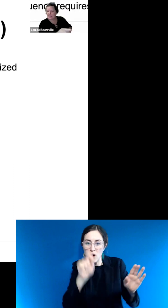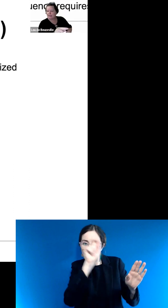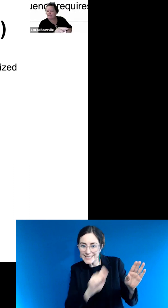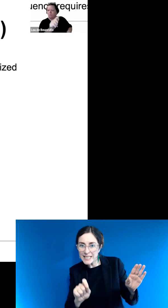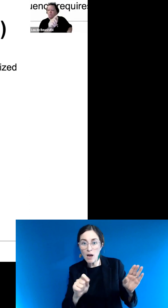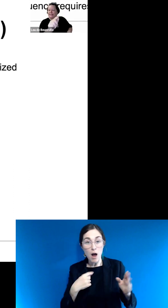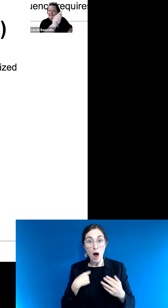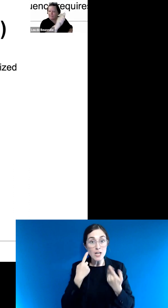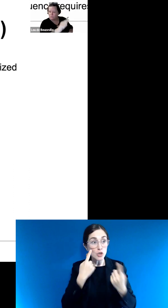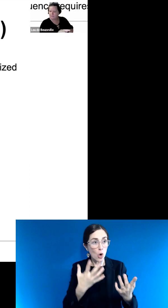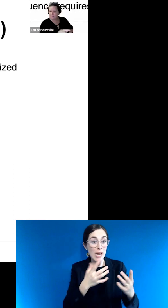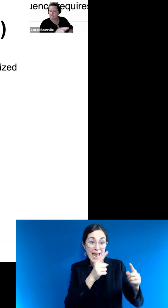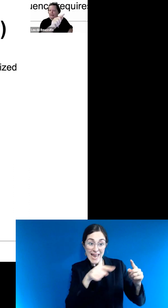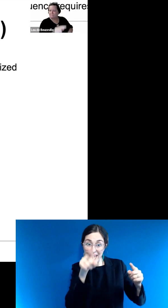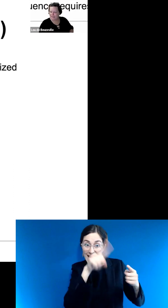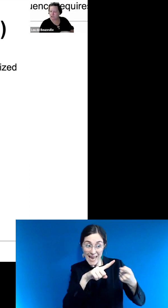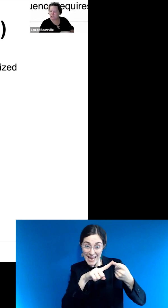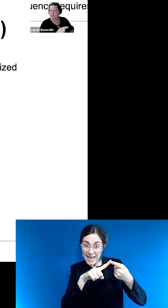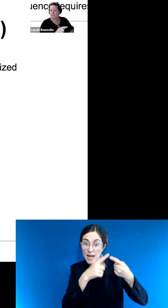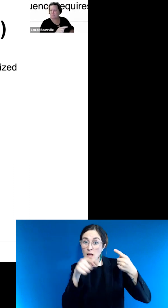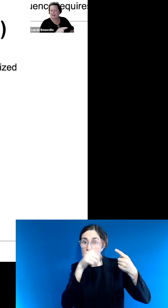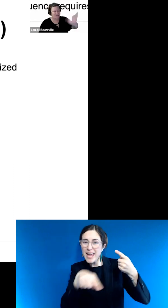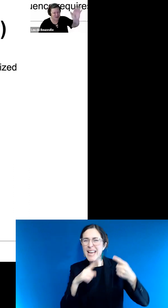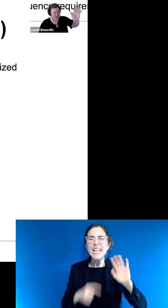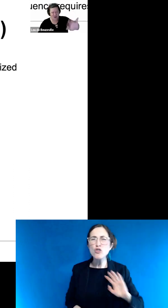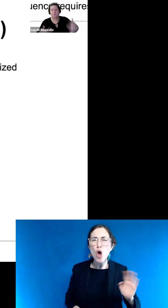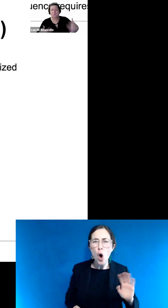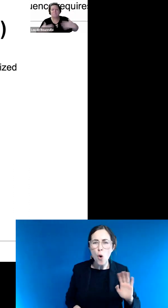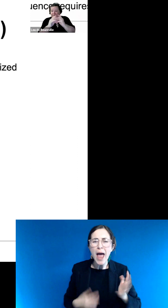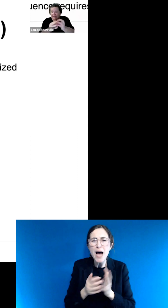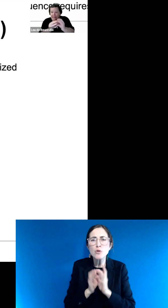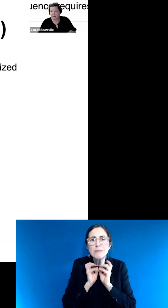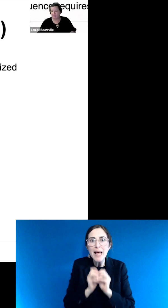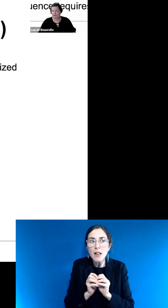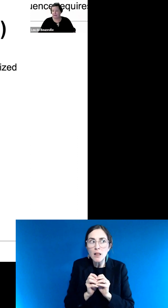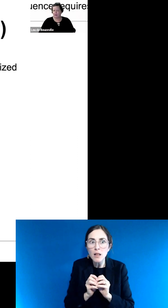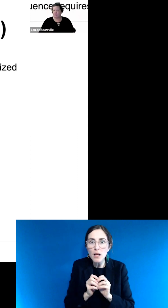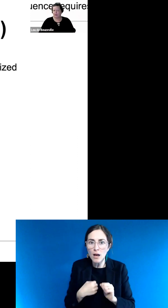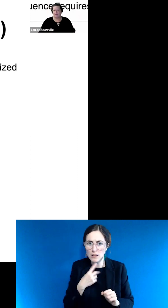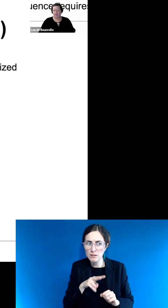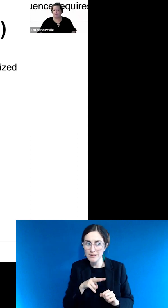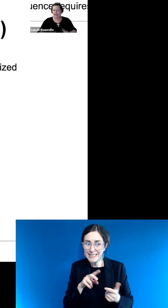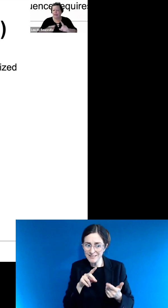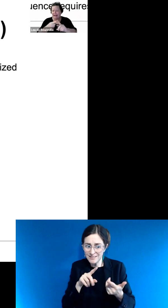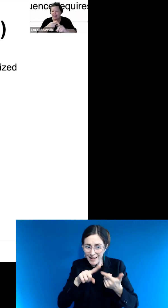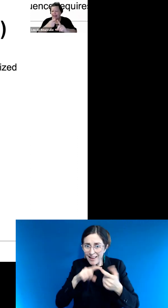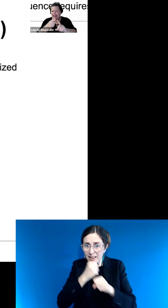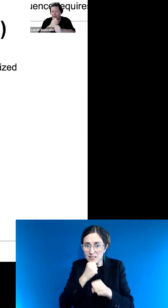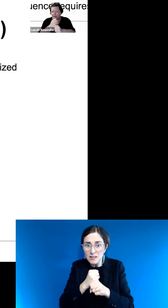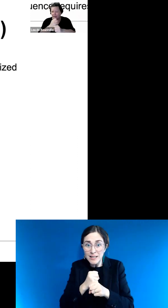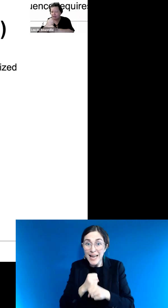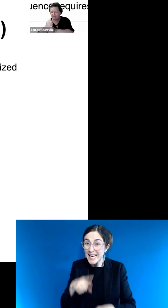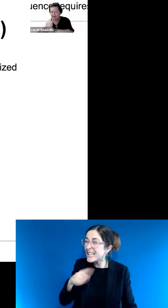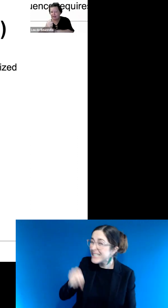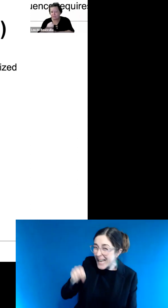the air what an E looks like and a G looks like. And he went, no, fingerspell. And I went,